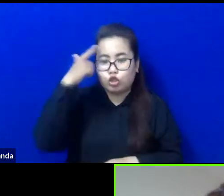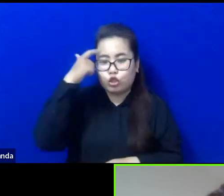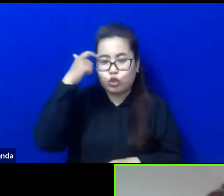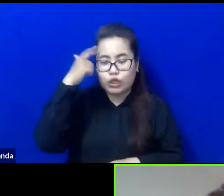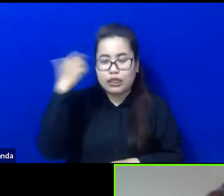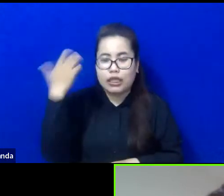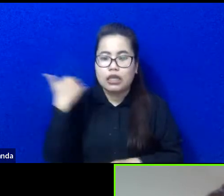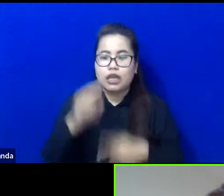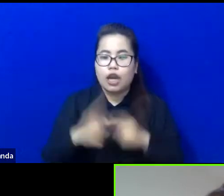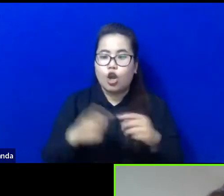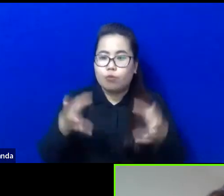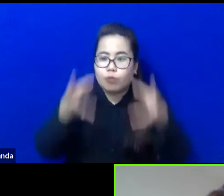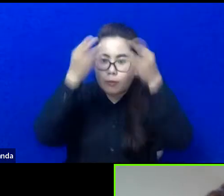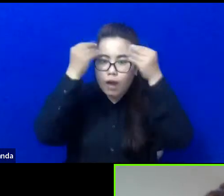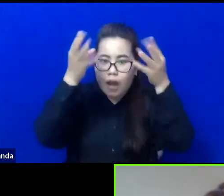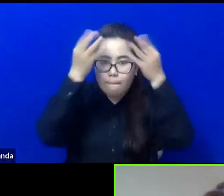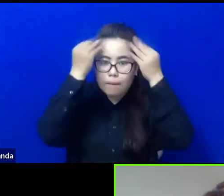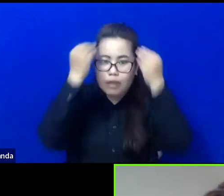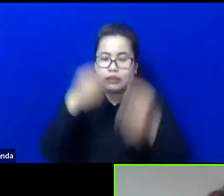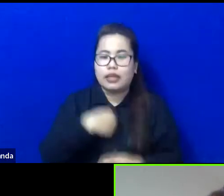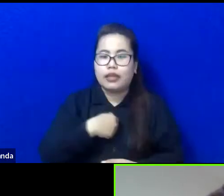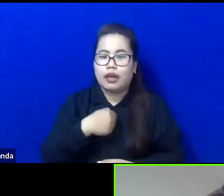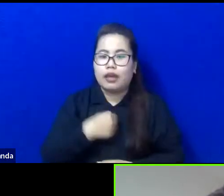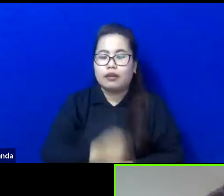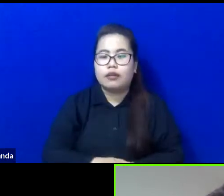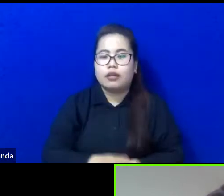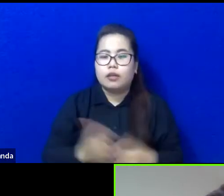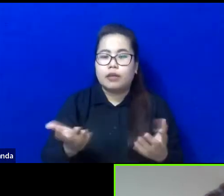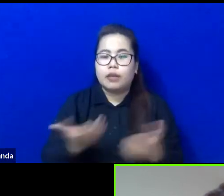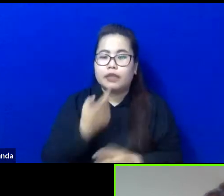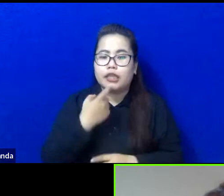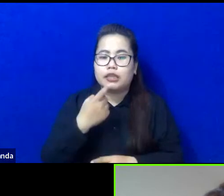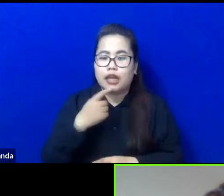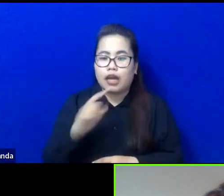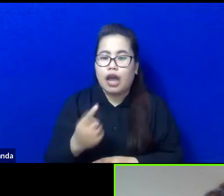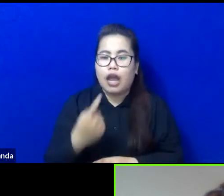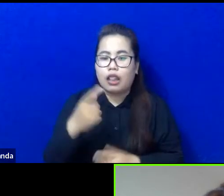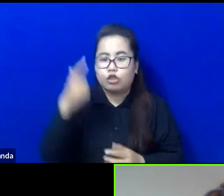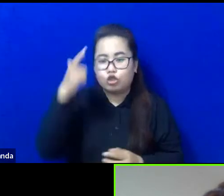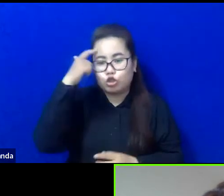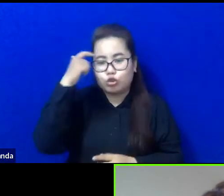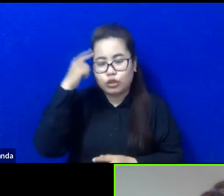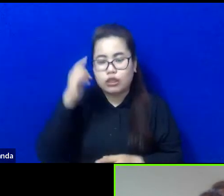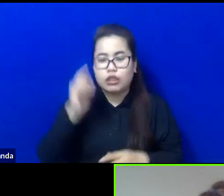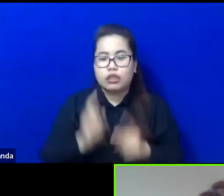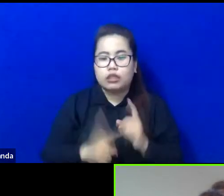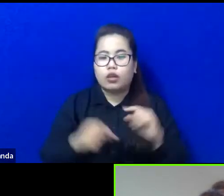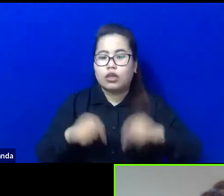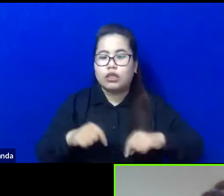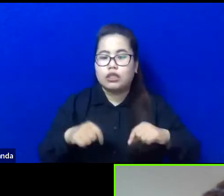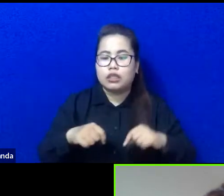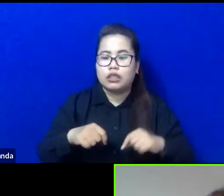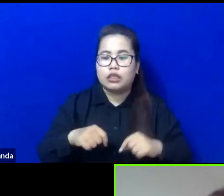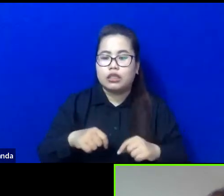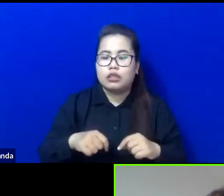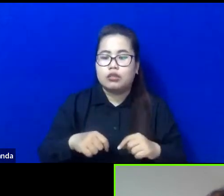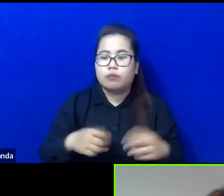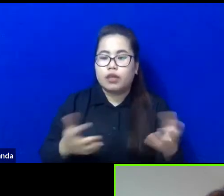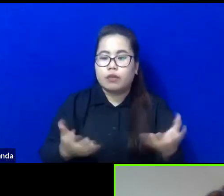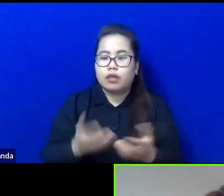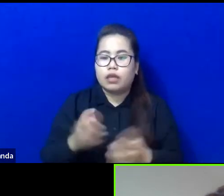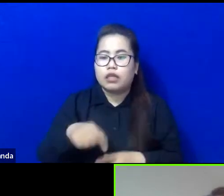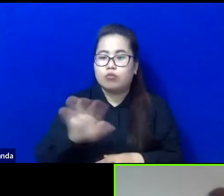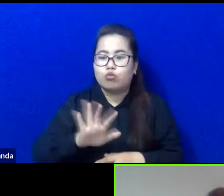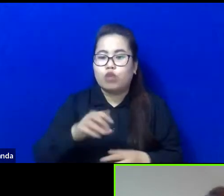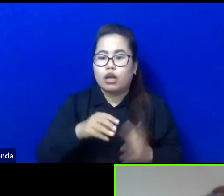to correct me, is that there's not a different model necessarily for a person with intellectual disability. I